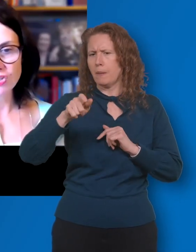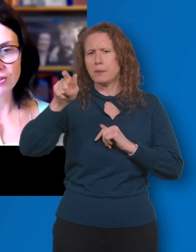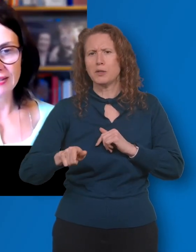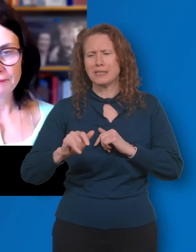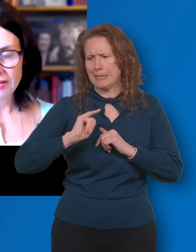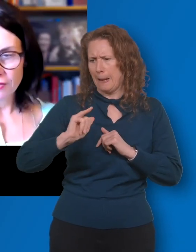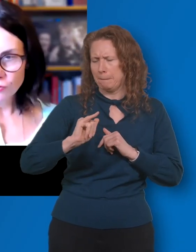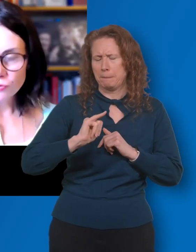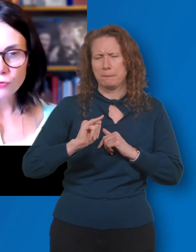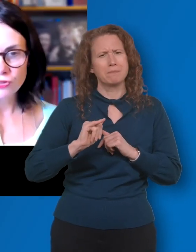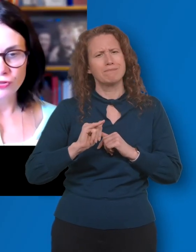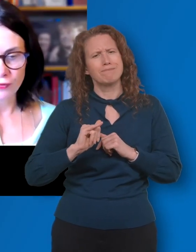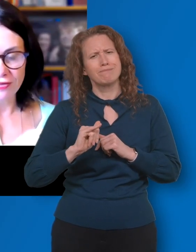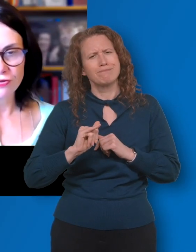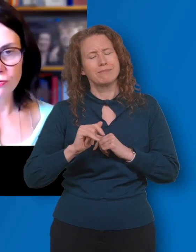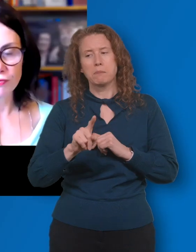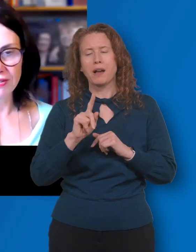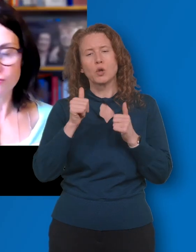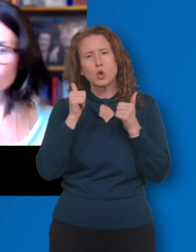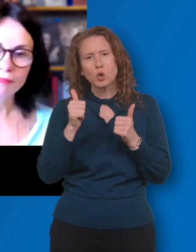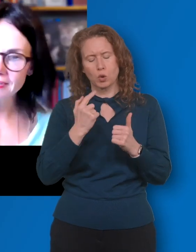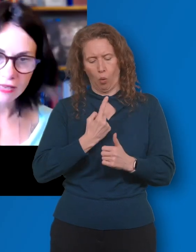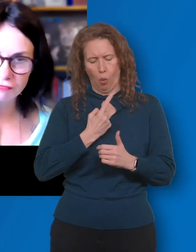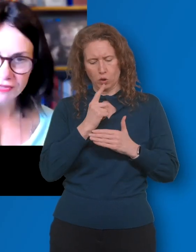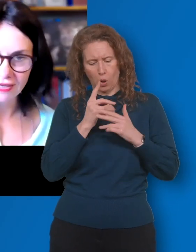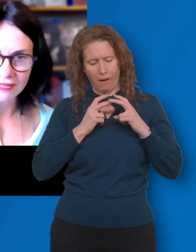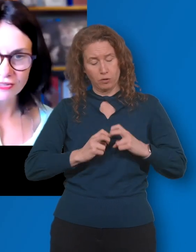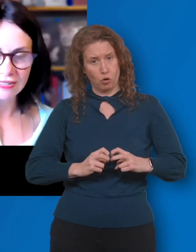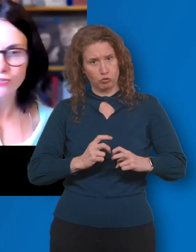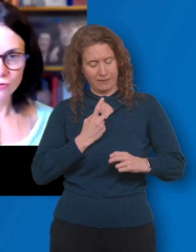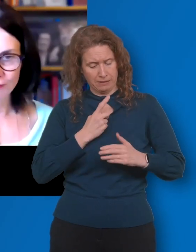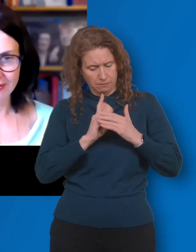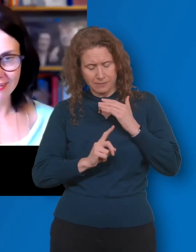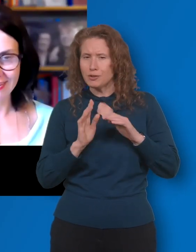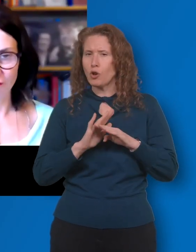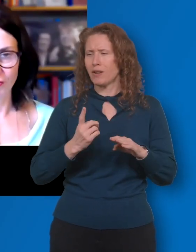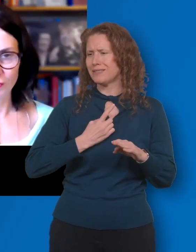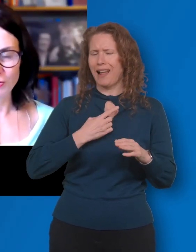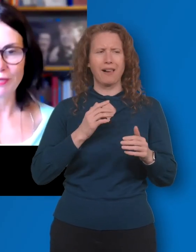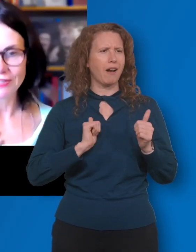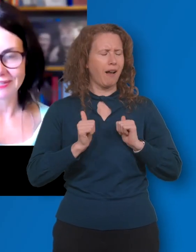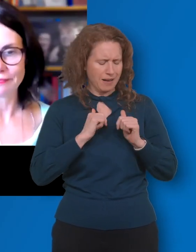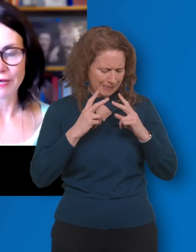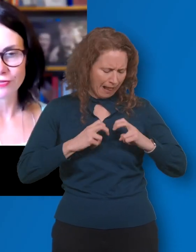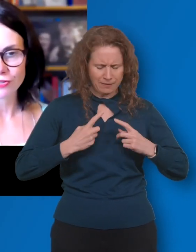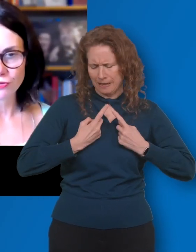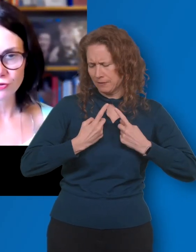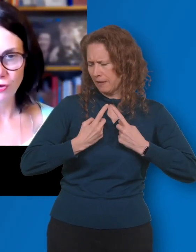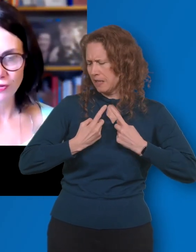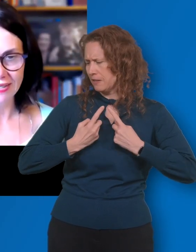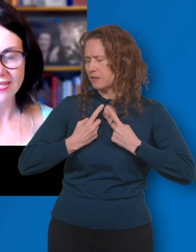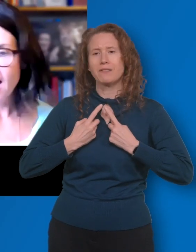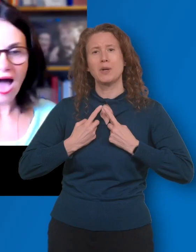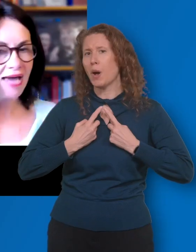And actually, good autoethnography shouldn't be self-indulgent. It shouldn't be that self-focused, because it is about the